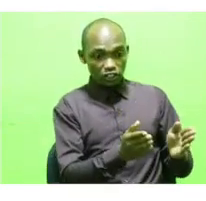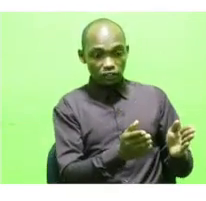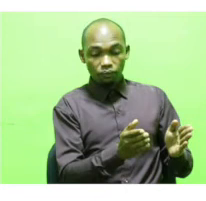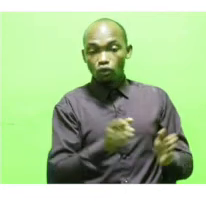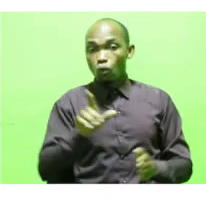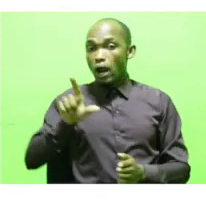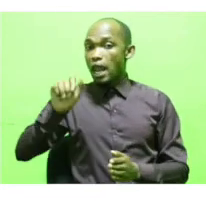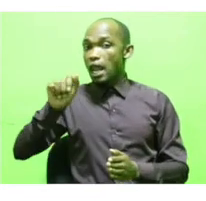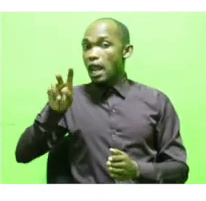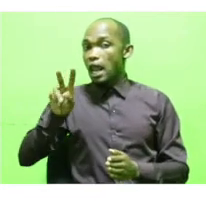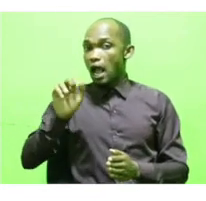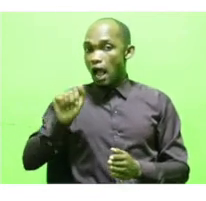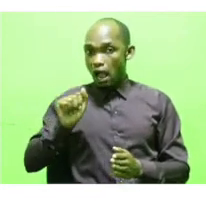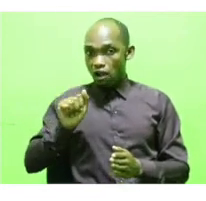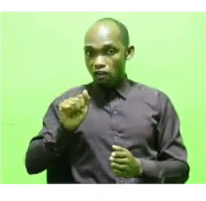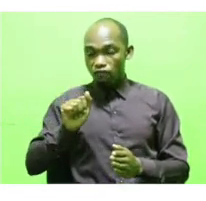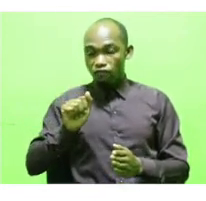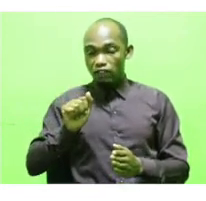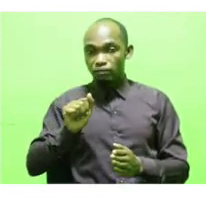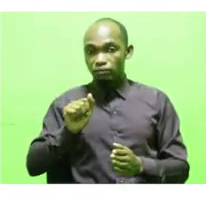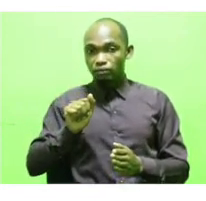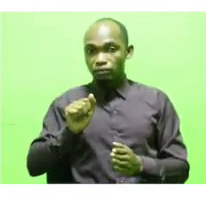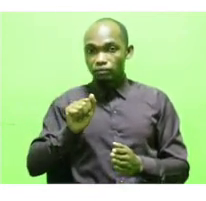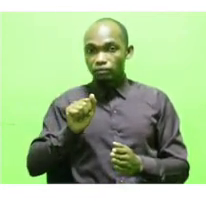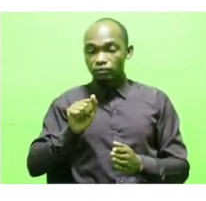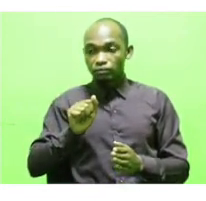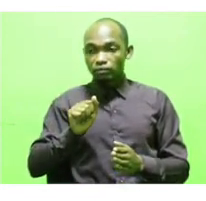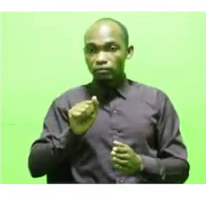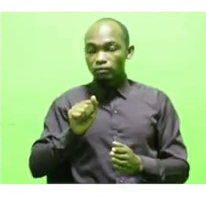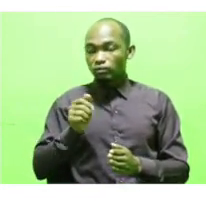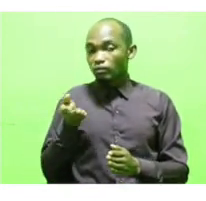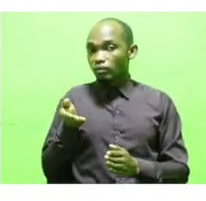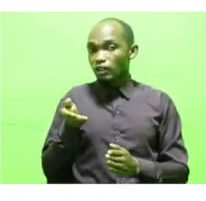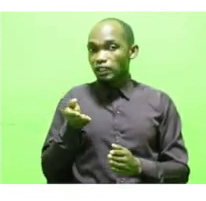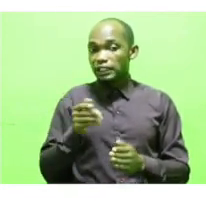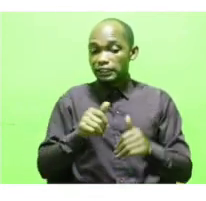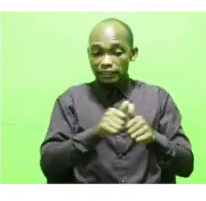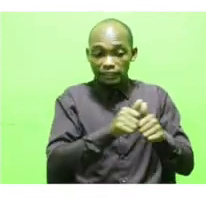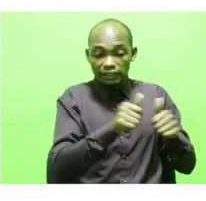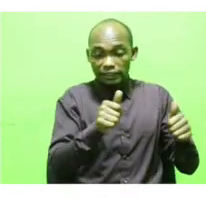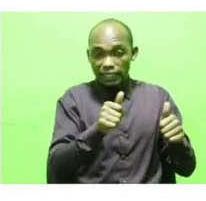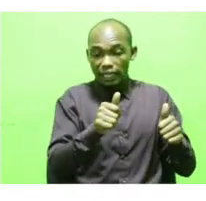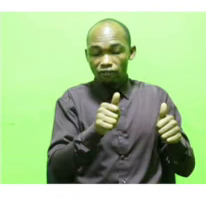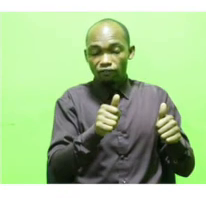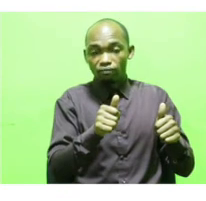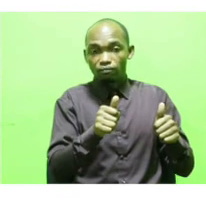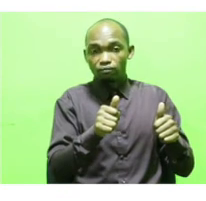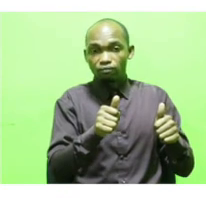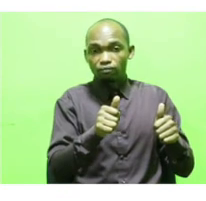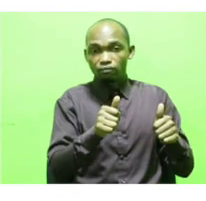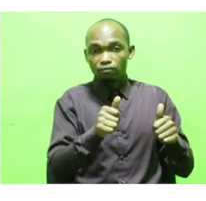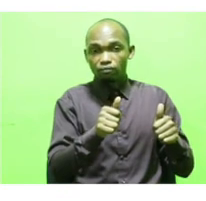the larva spins around itself, or the larva encases itself